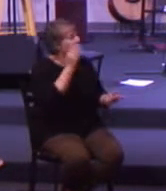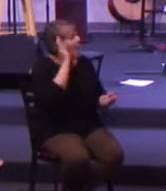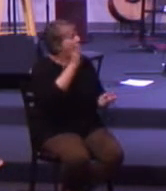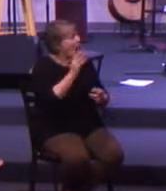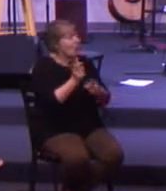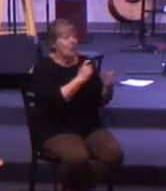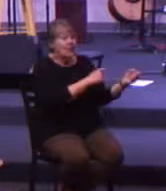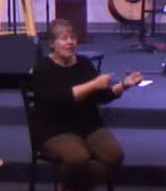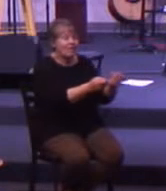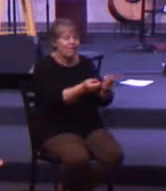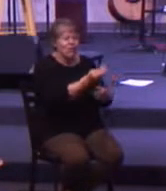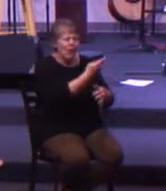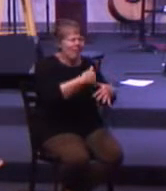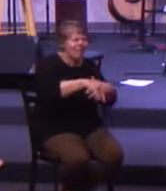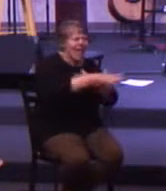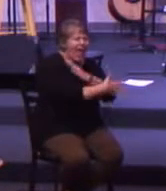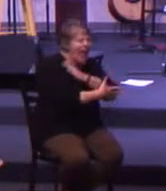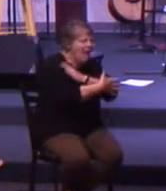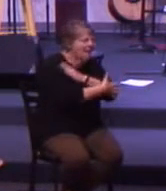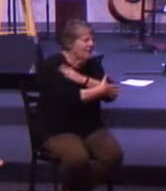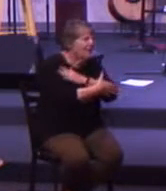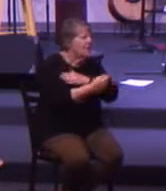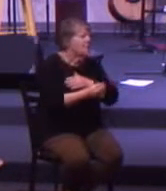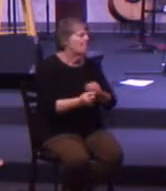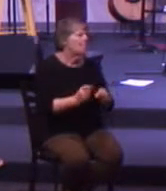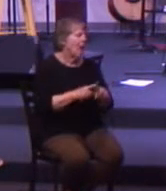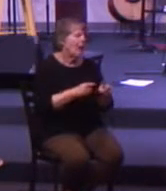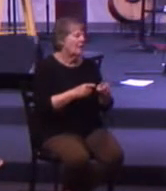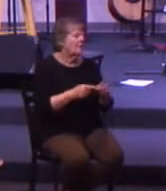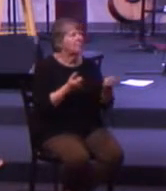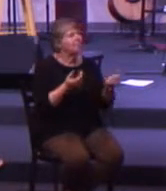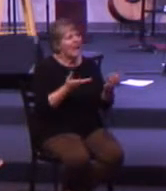of things happen. And finally,